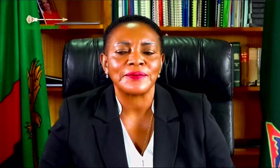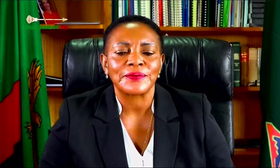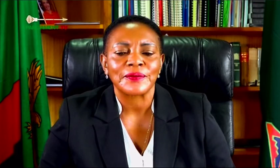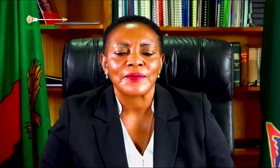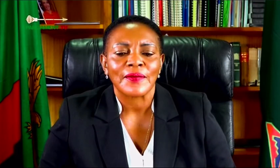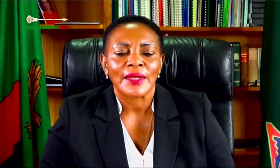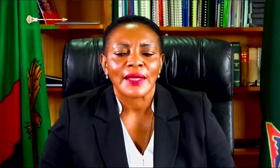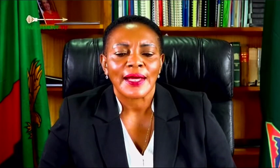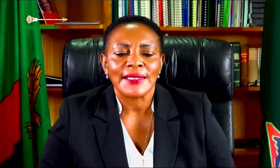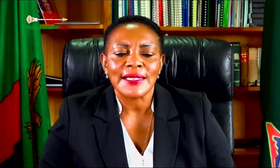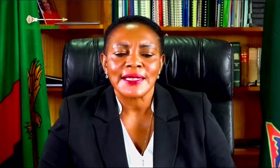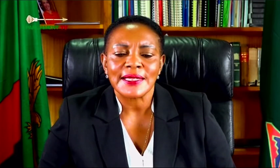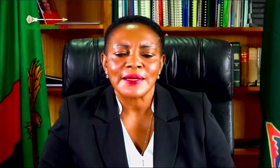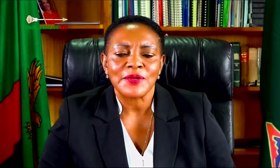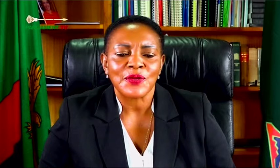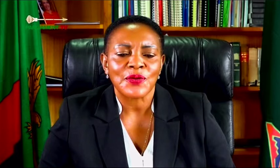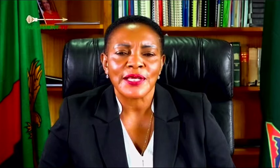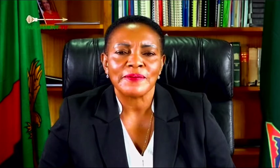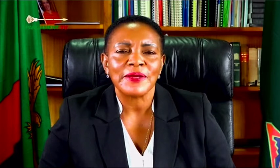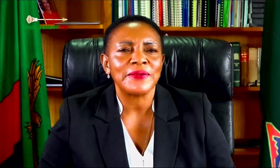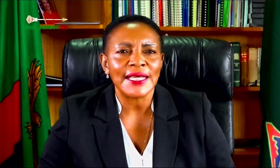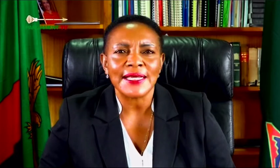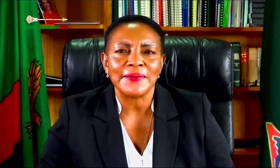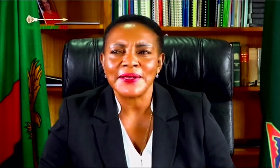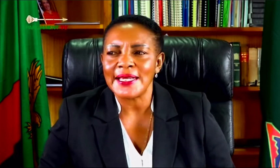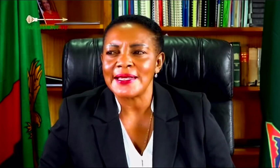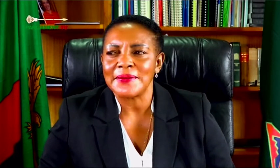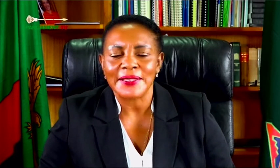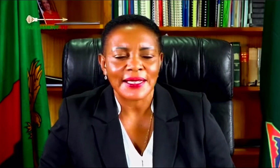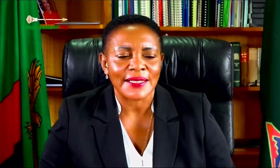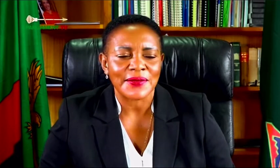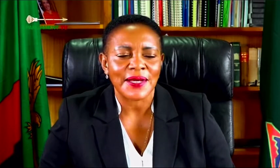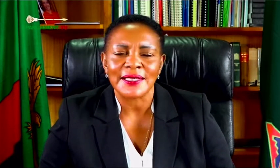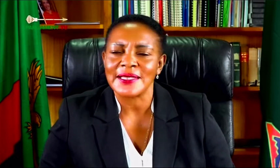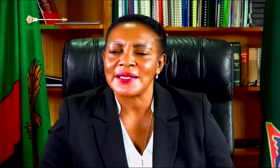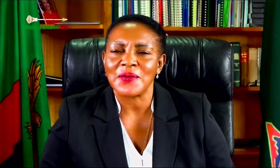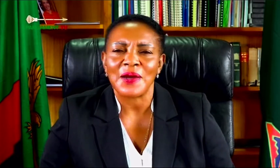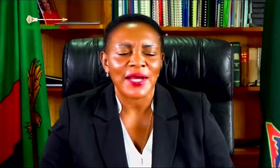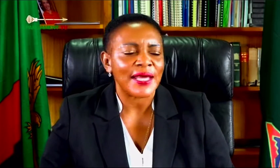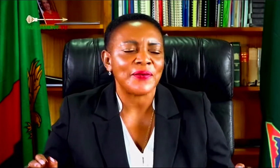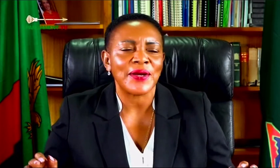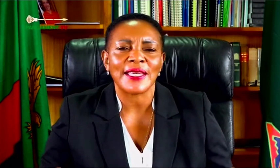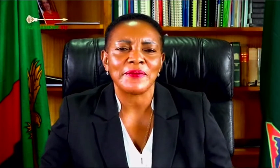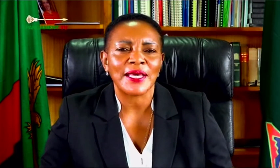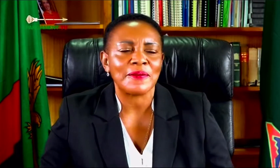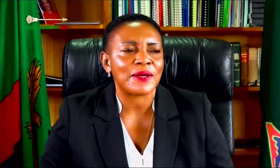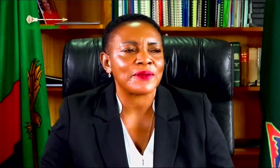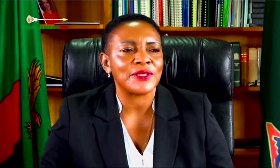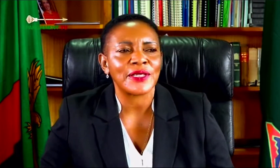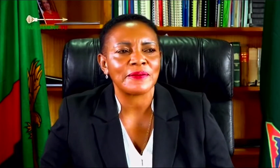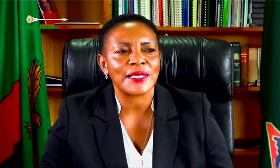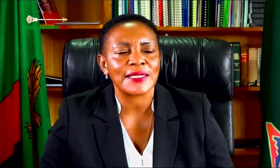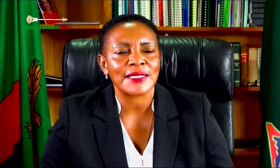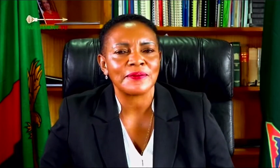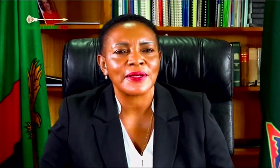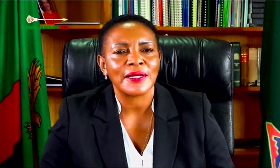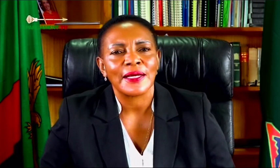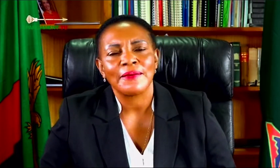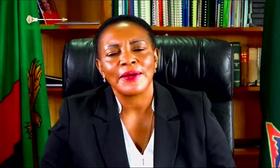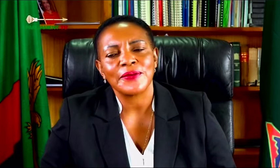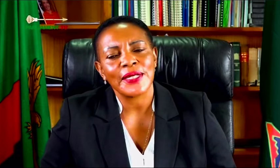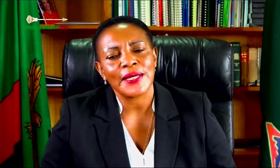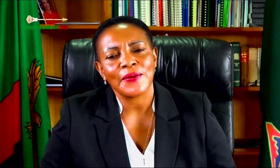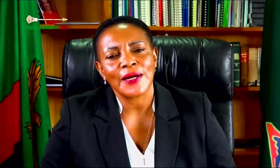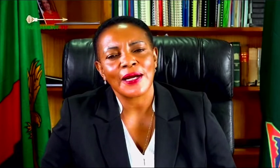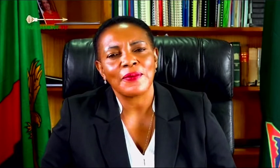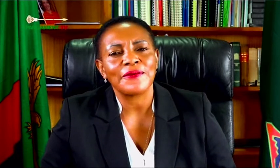and I just heard somebody calling me, Butete, Butete, Butete. So I said, why are you waking me up? I'm enjoying my sleep.